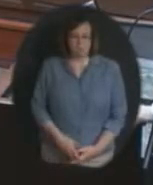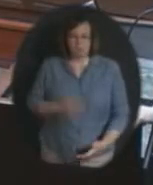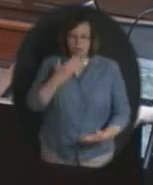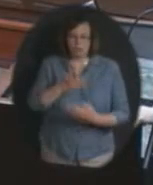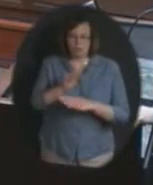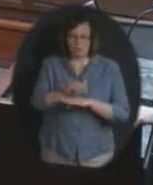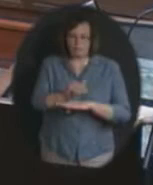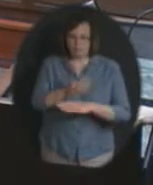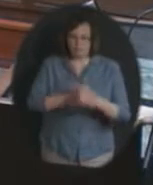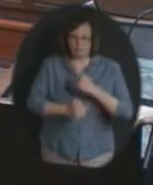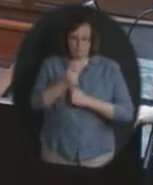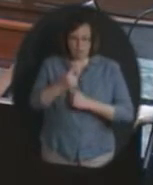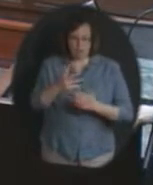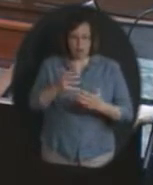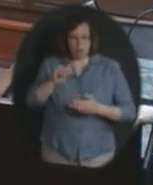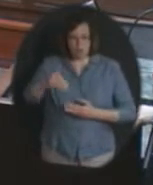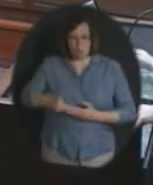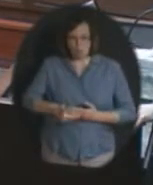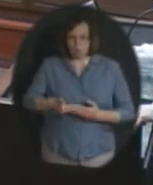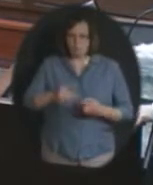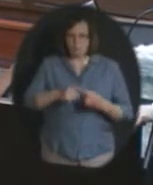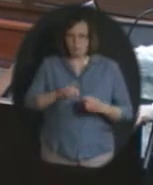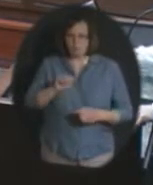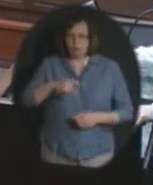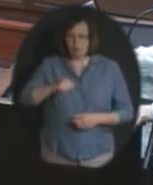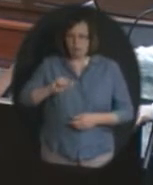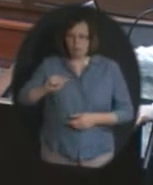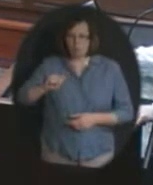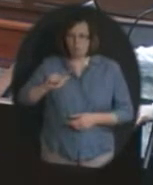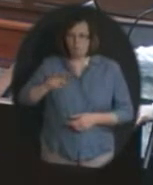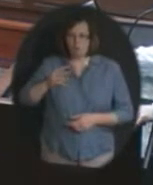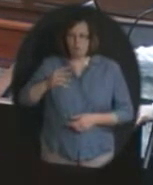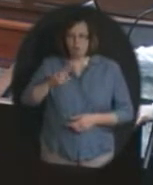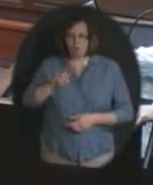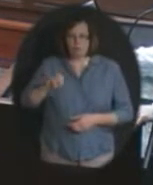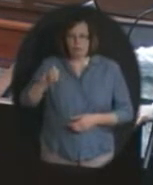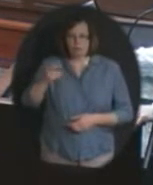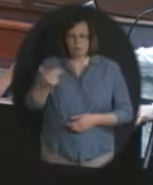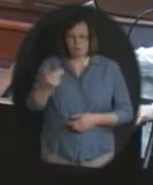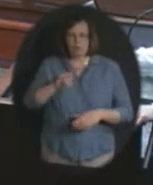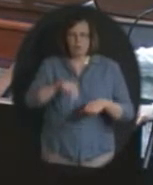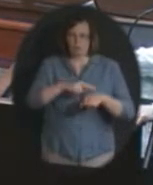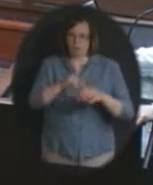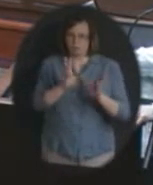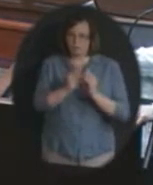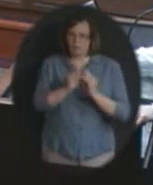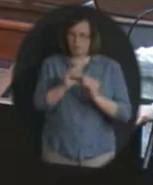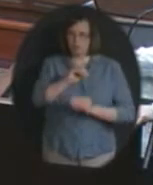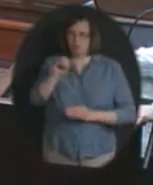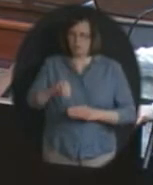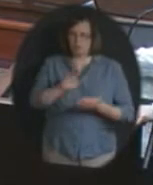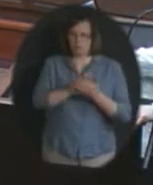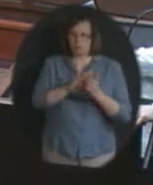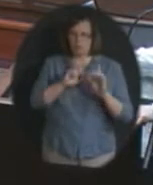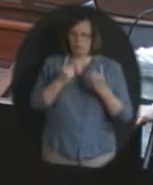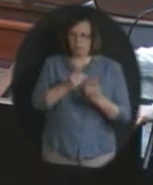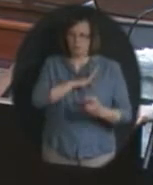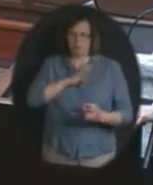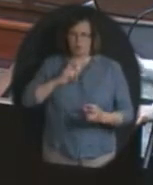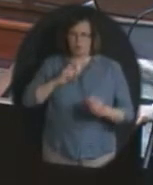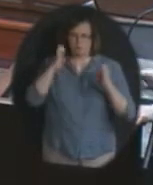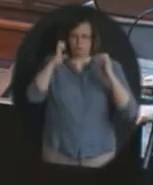Good evening, everyone. I'd like to welcome you to the April 4th, 2013 regular meeting of the Olathe School District Board of